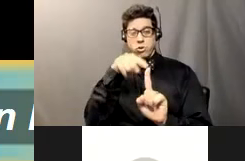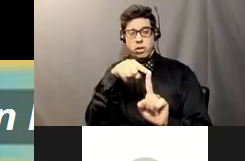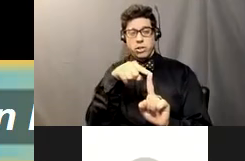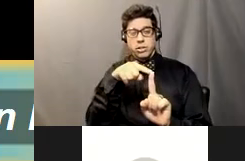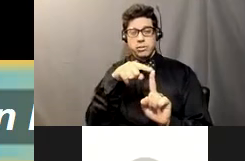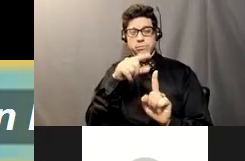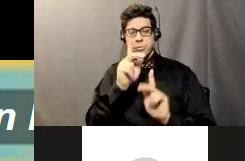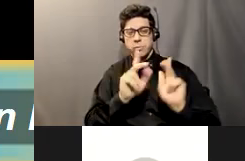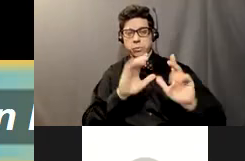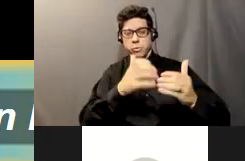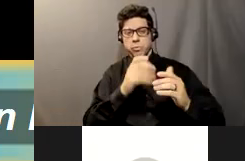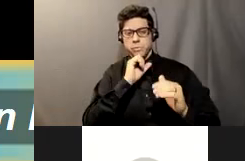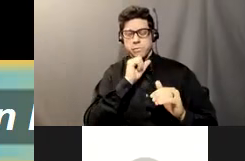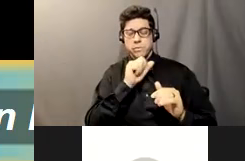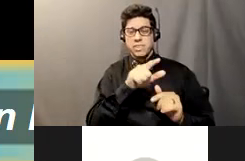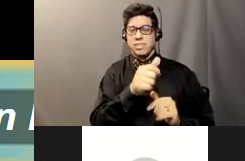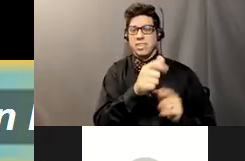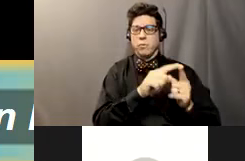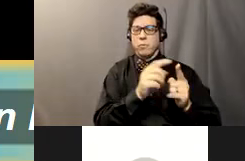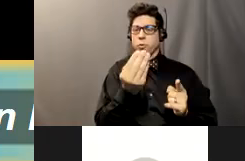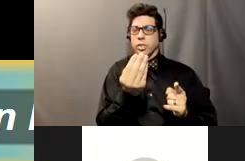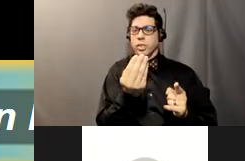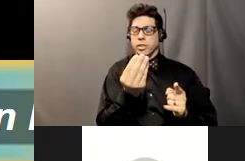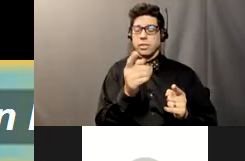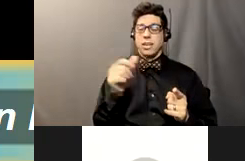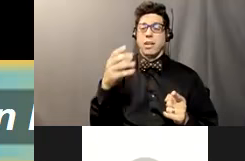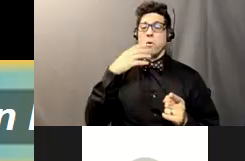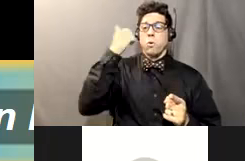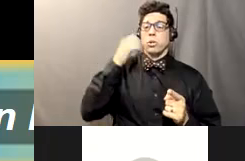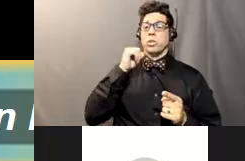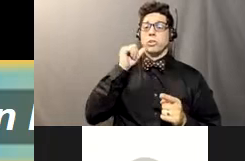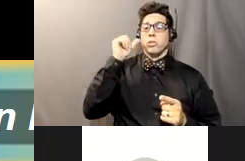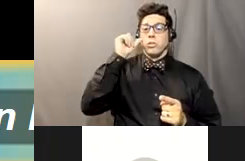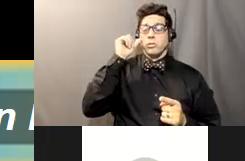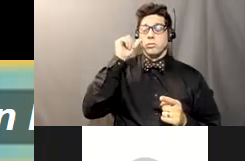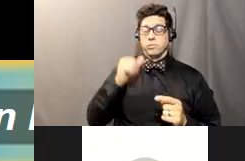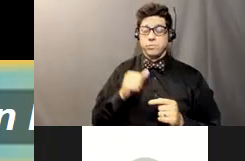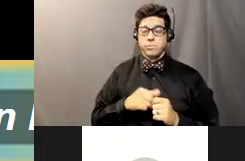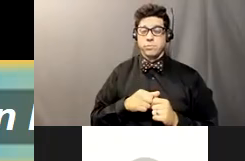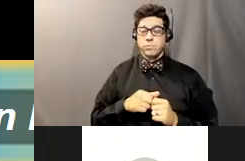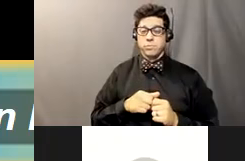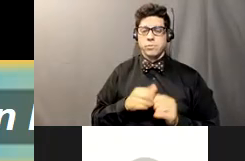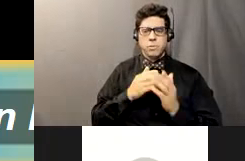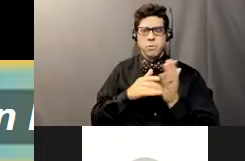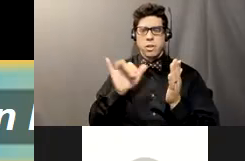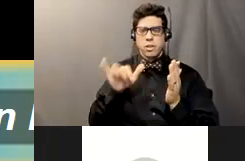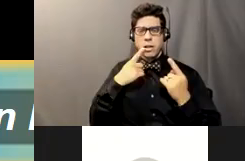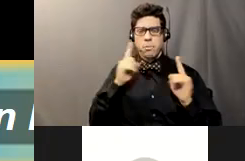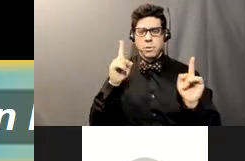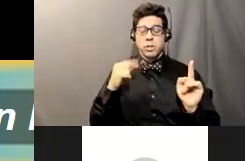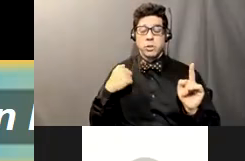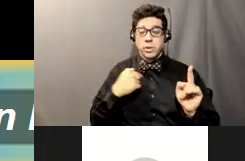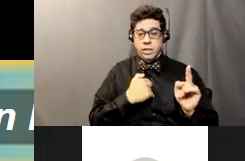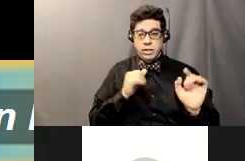14-year-olds and the older adult population. As part of the accomplishments, we were able